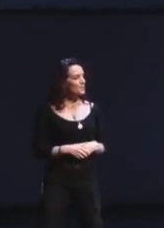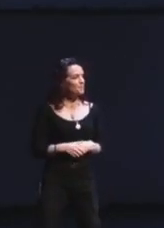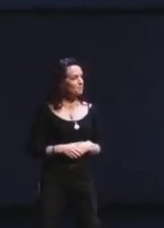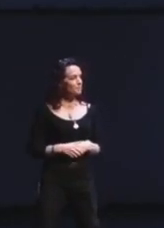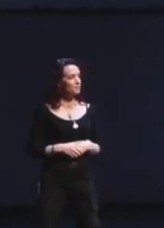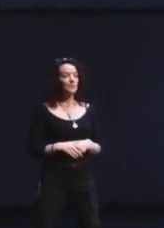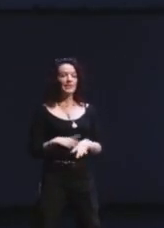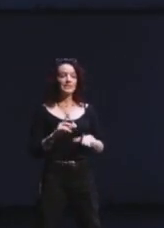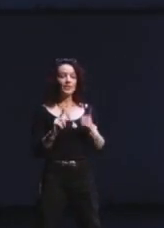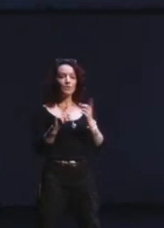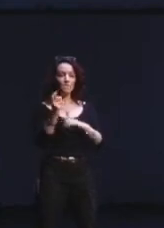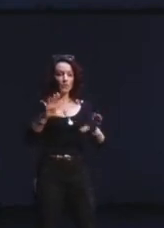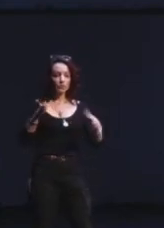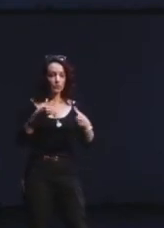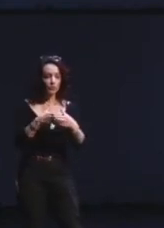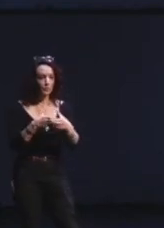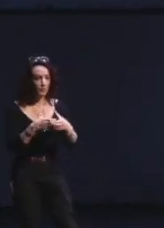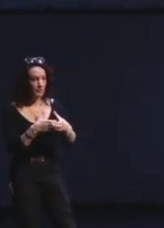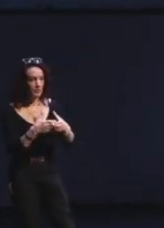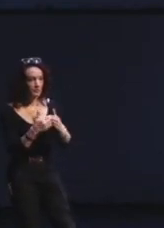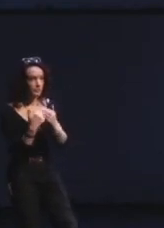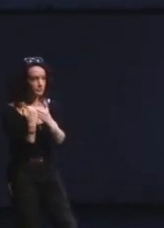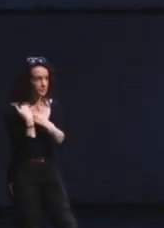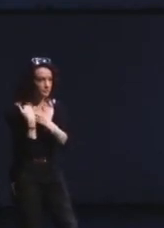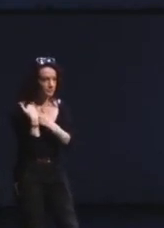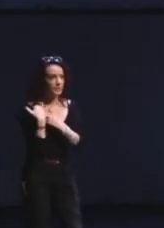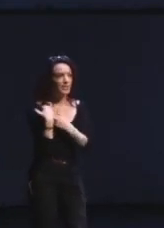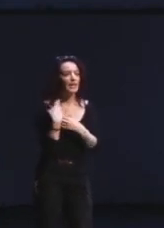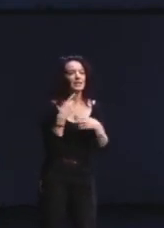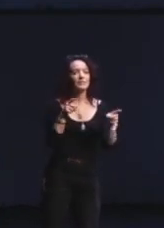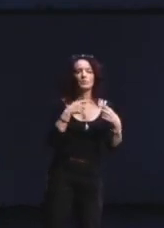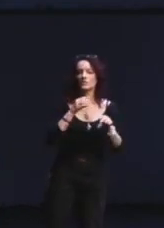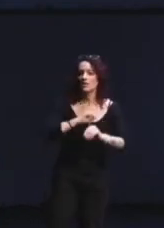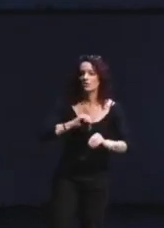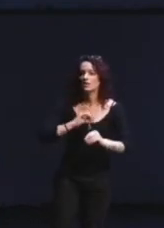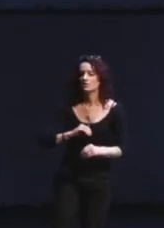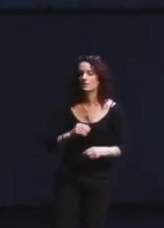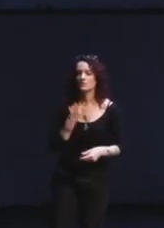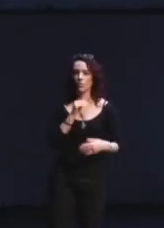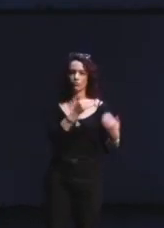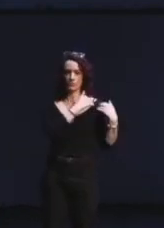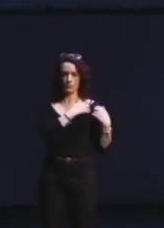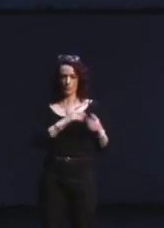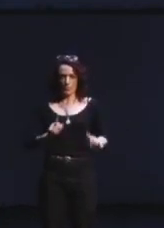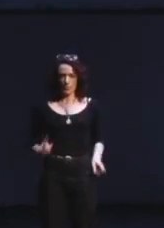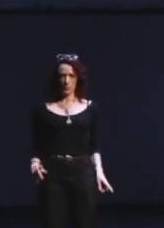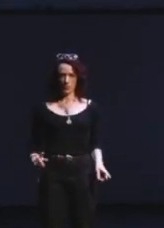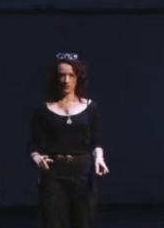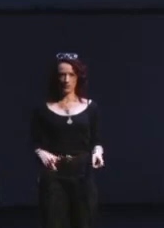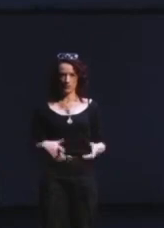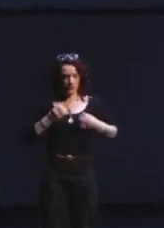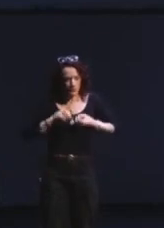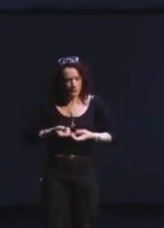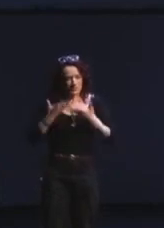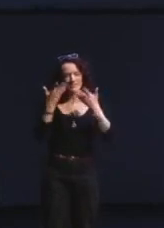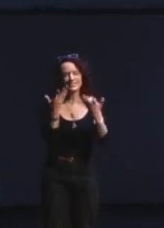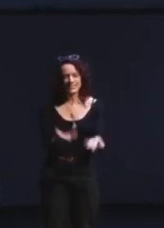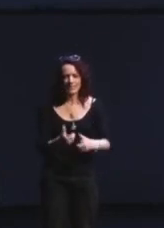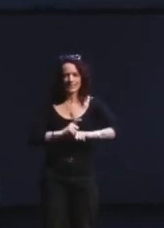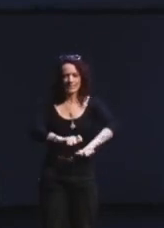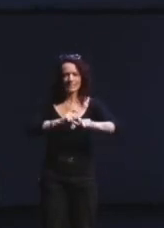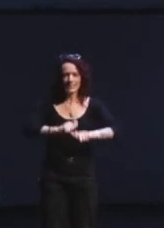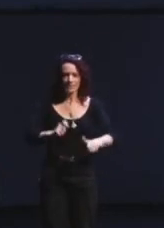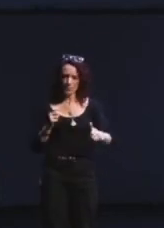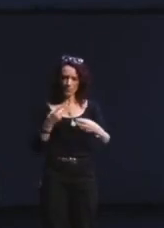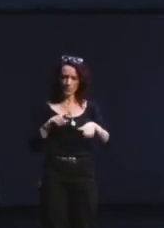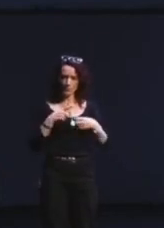the first group of people with whom that responsibility lies is music educators. So we have a responsibility, if we want to deliver a sustainable music